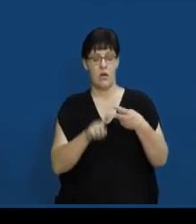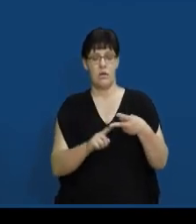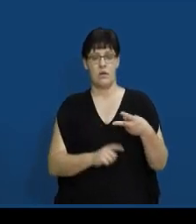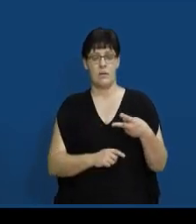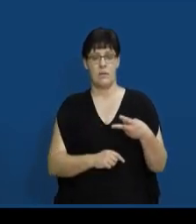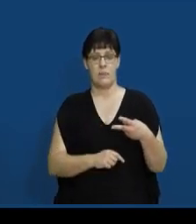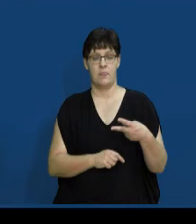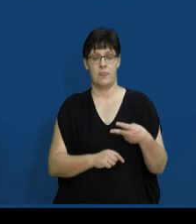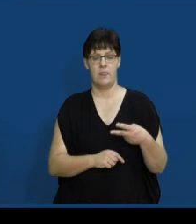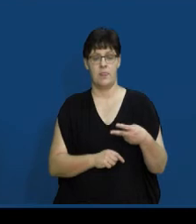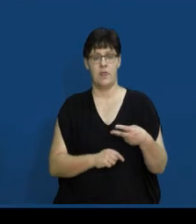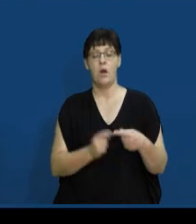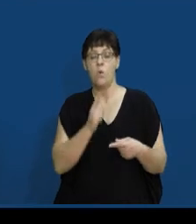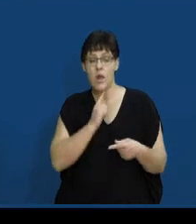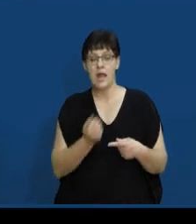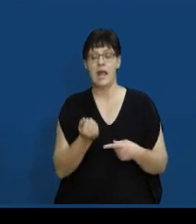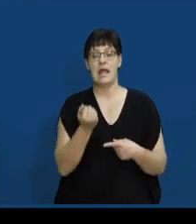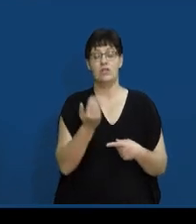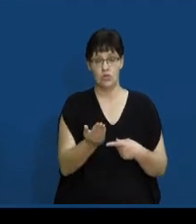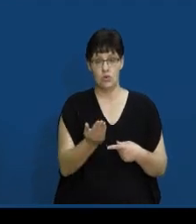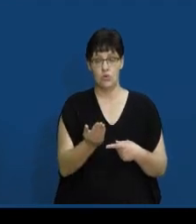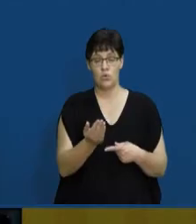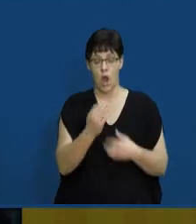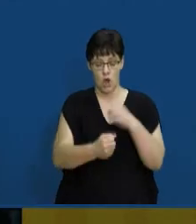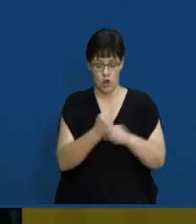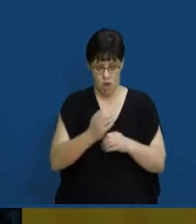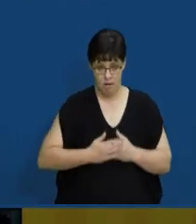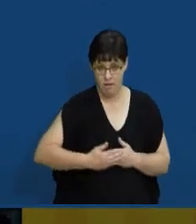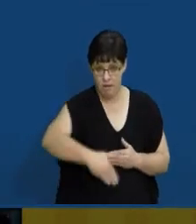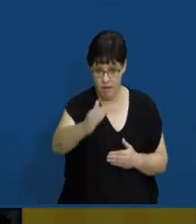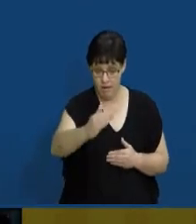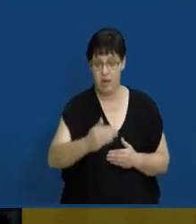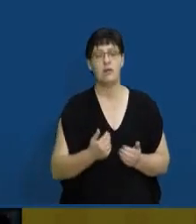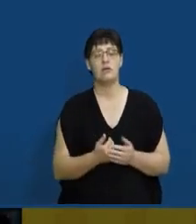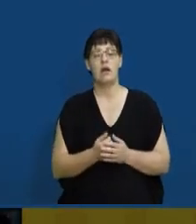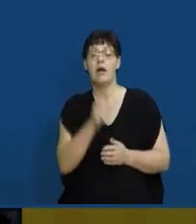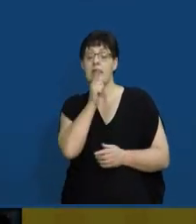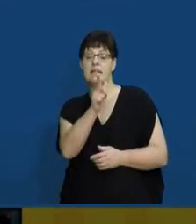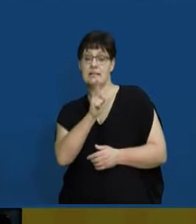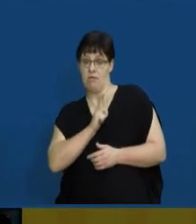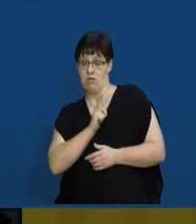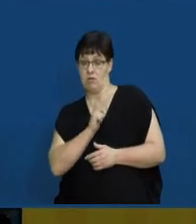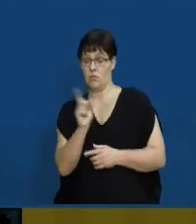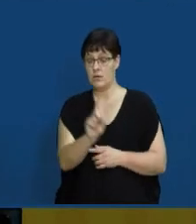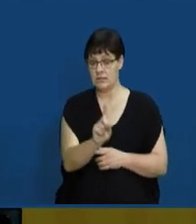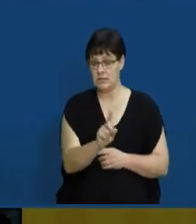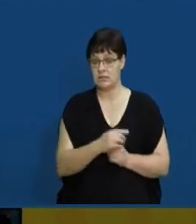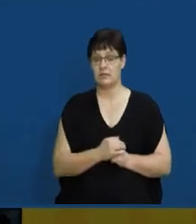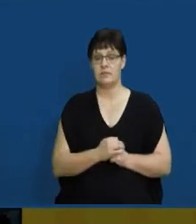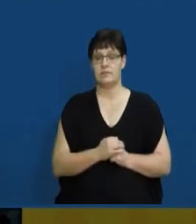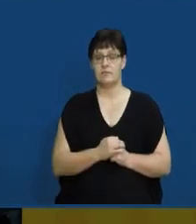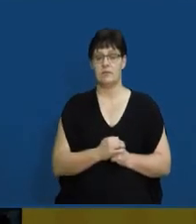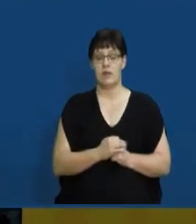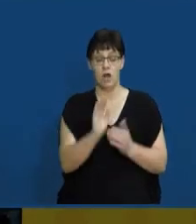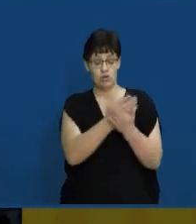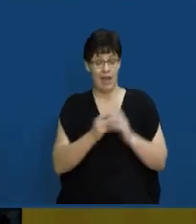100,000 shares that were issued during the year, right? And what are we told? We are told that these